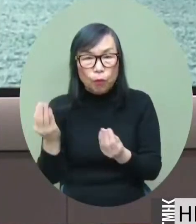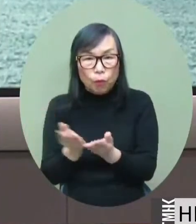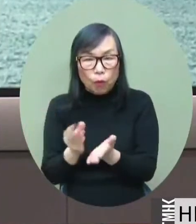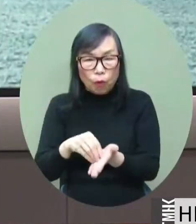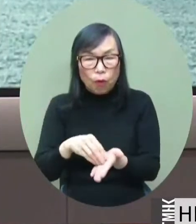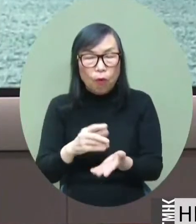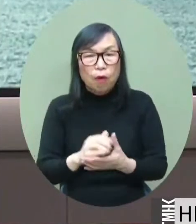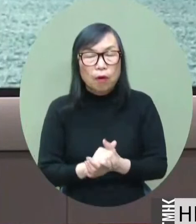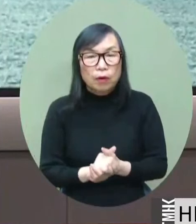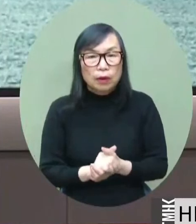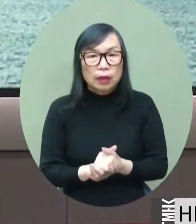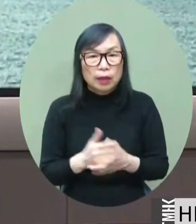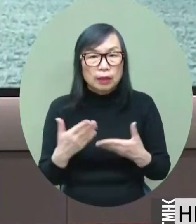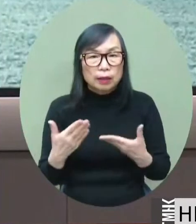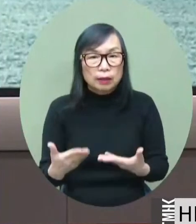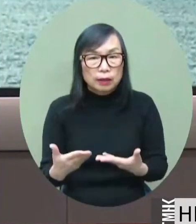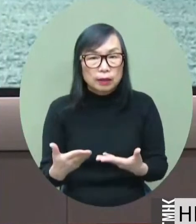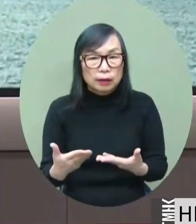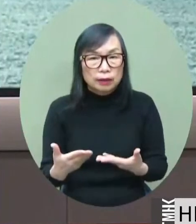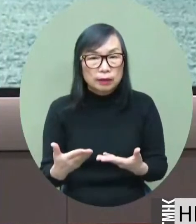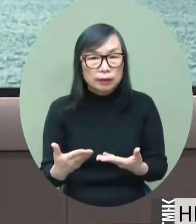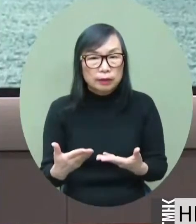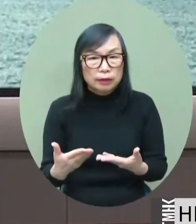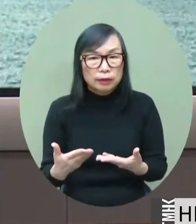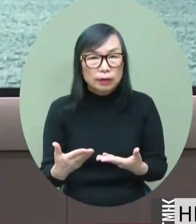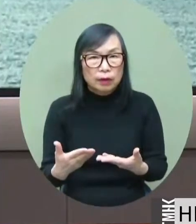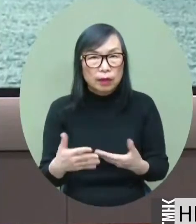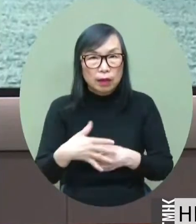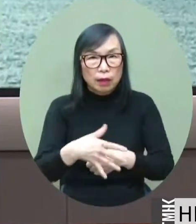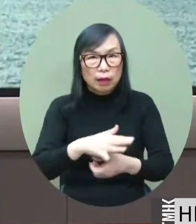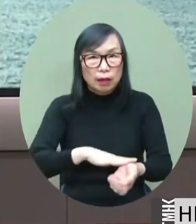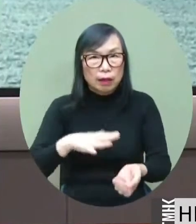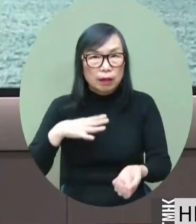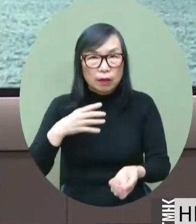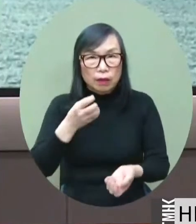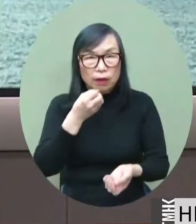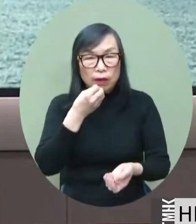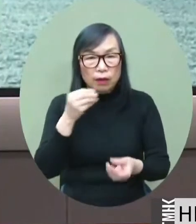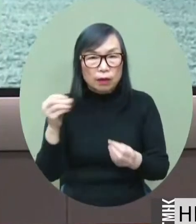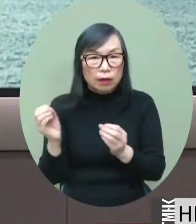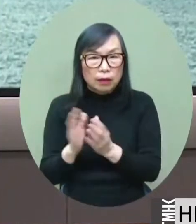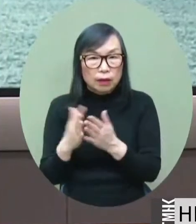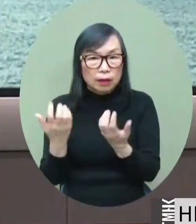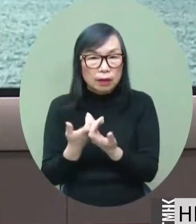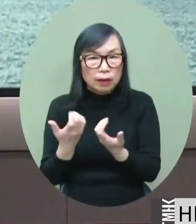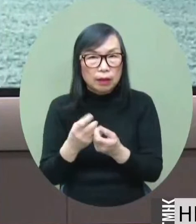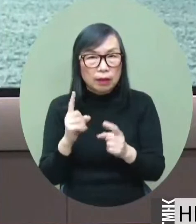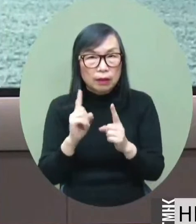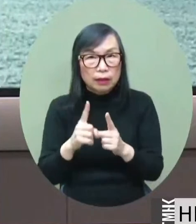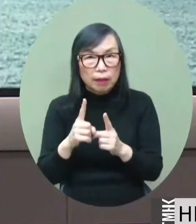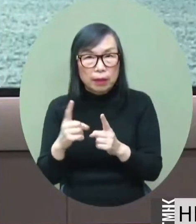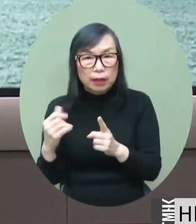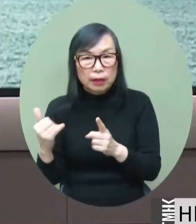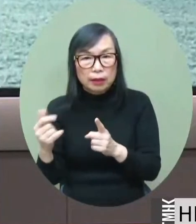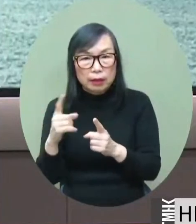3,138 positive cases. As of now, in the fifth wave, Hong Kong